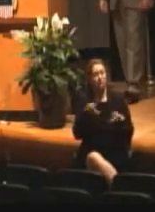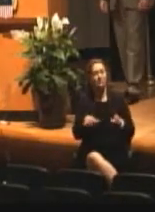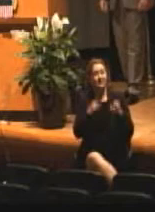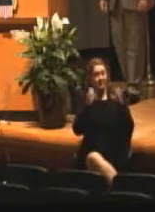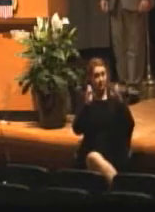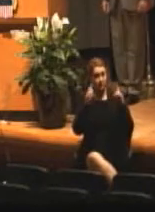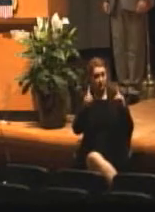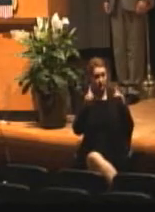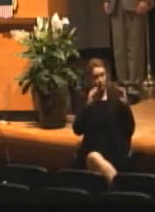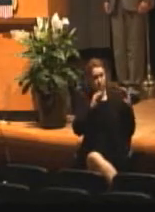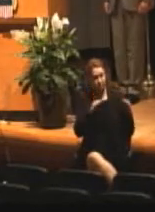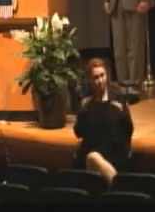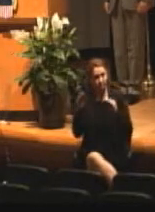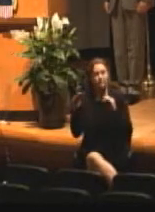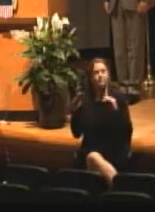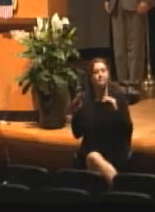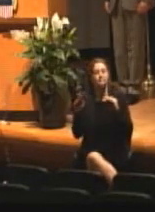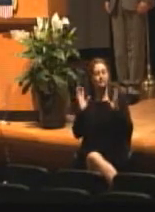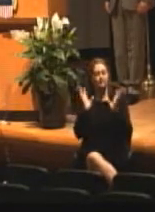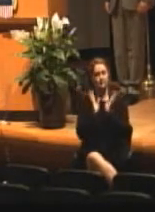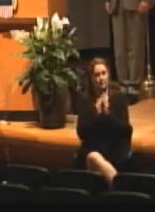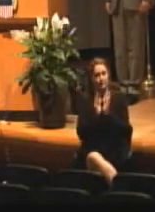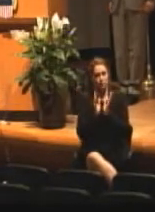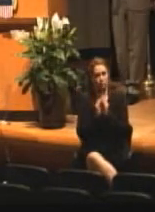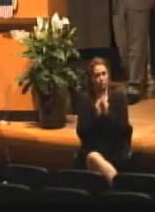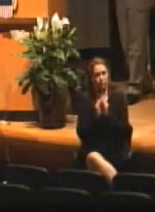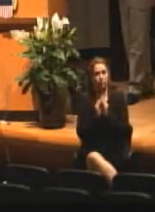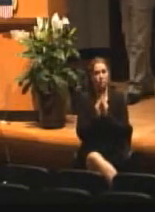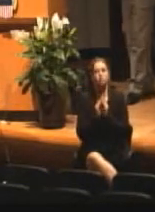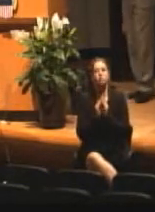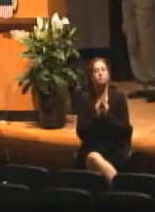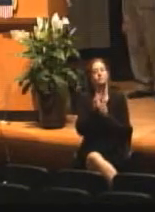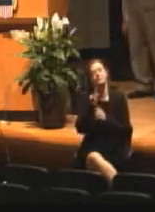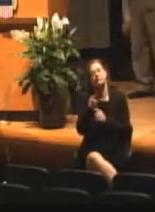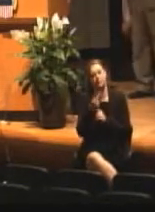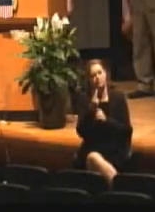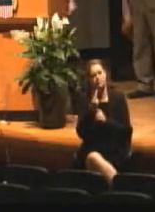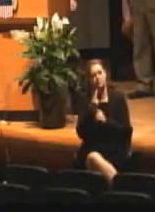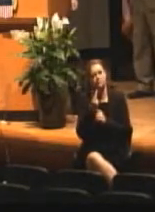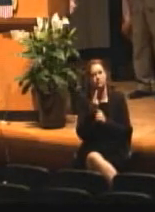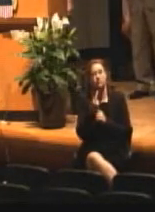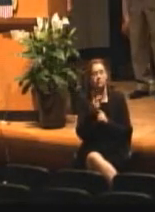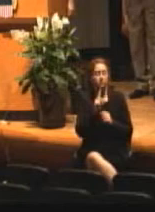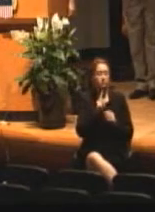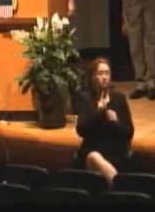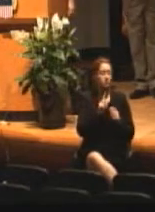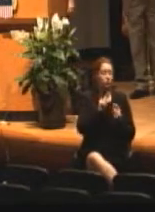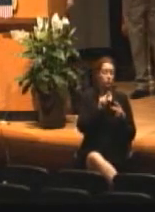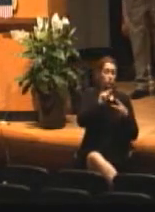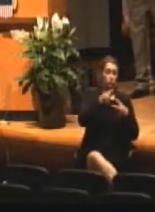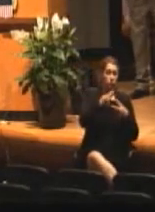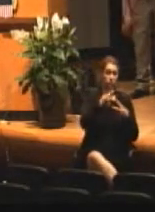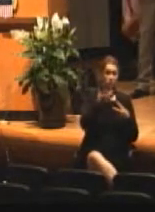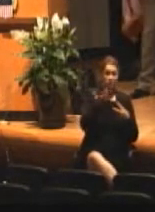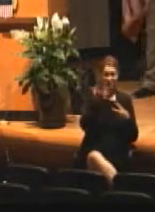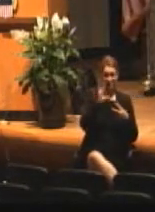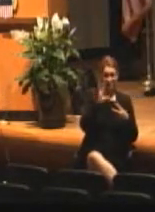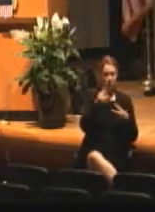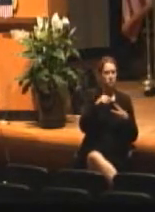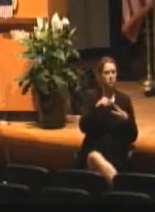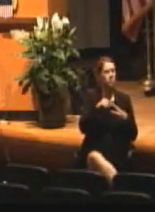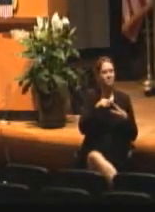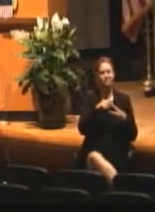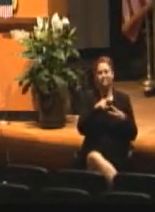education planning seminar. We're doing a second one. The first one we had, we didn't have a chance to be able to